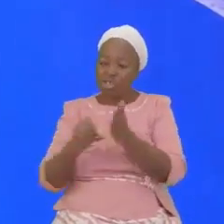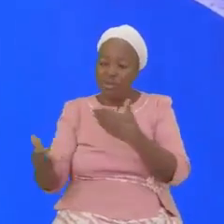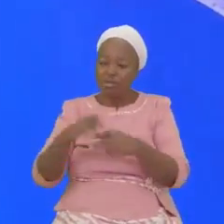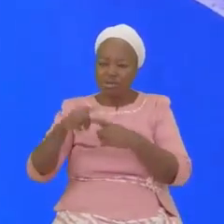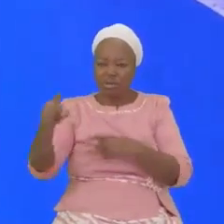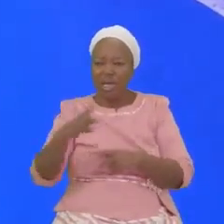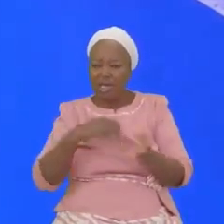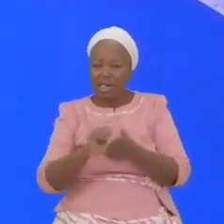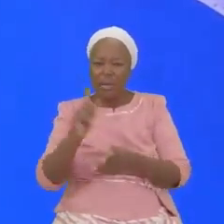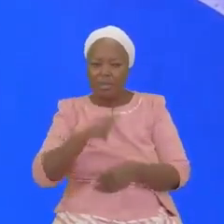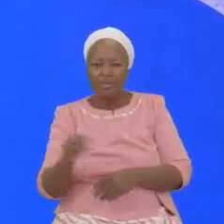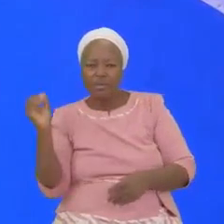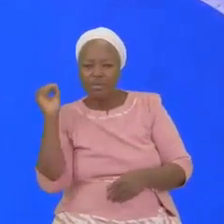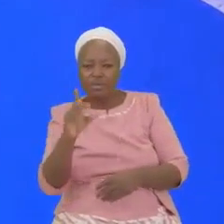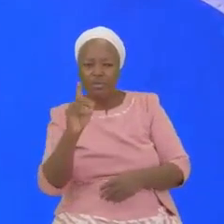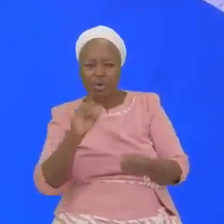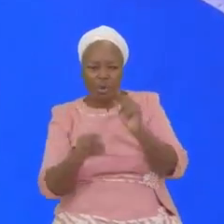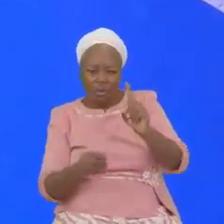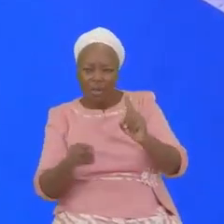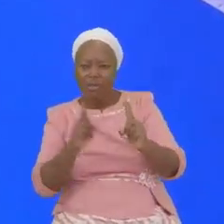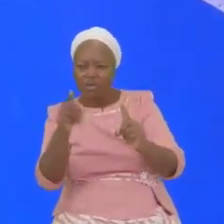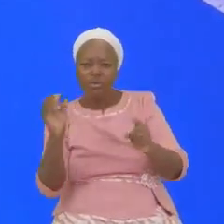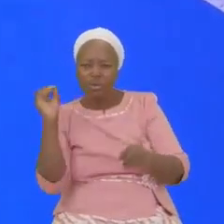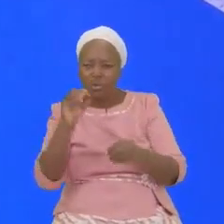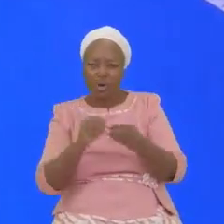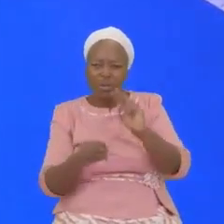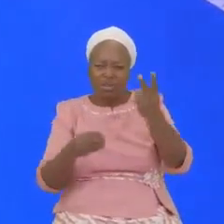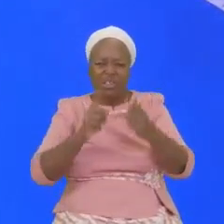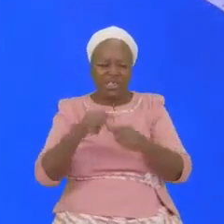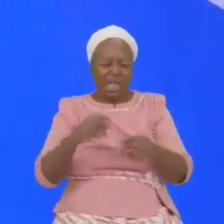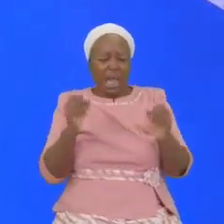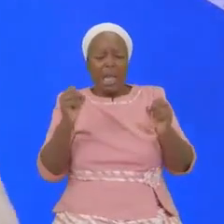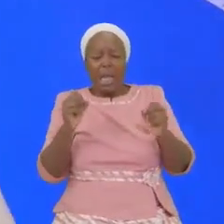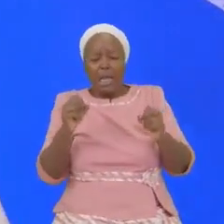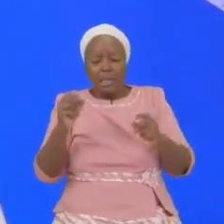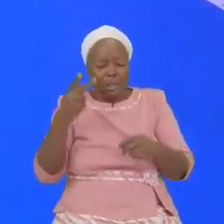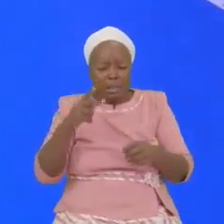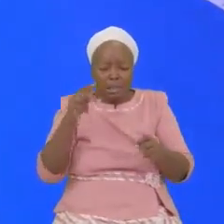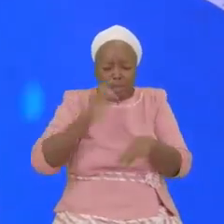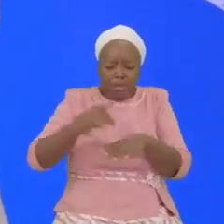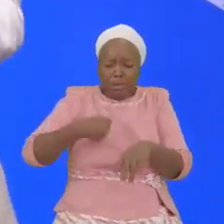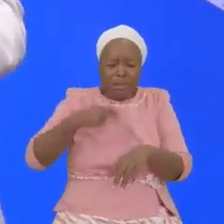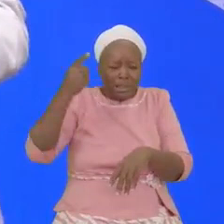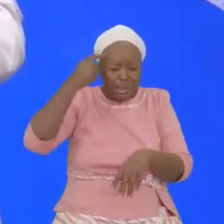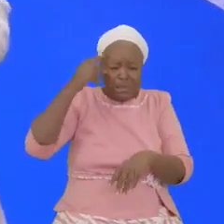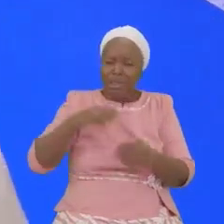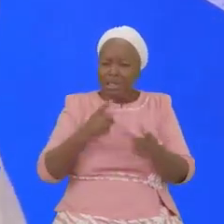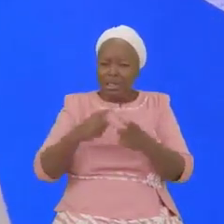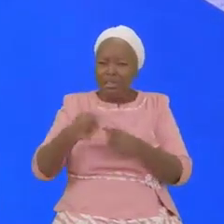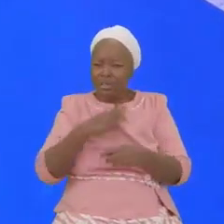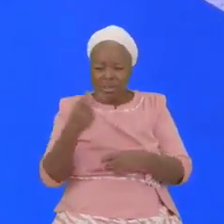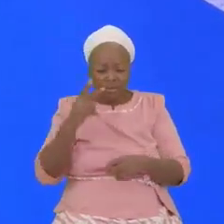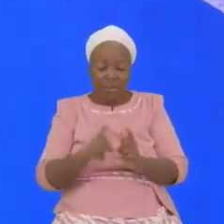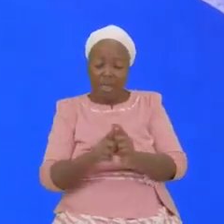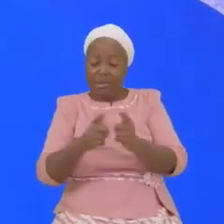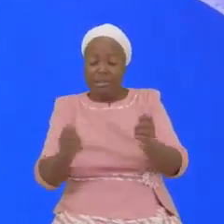he threw number one, you threw number two. He said, you're killing me. He said, then he looked for a bigger